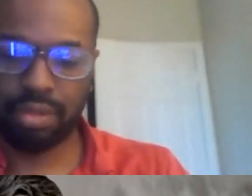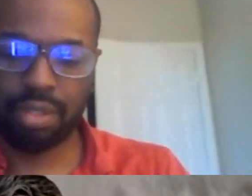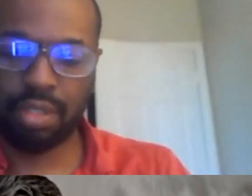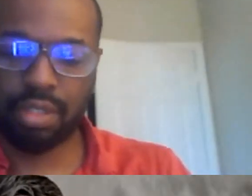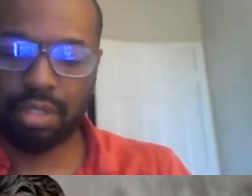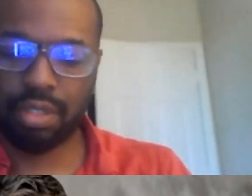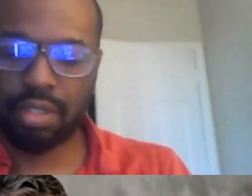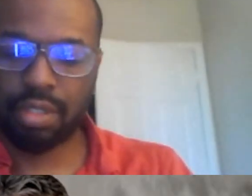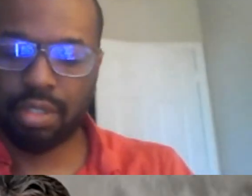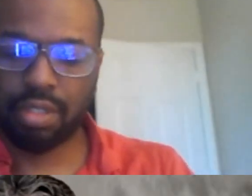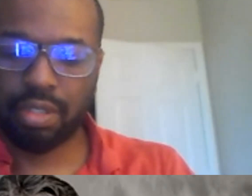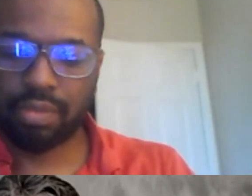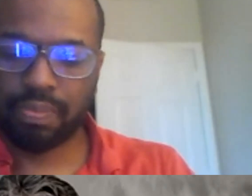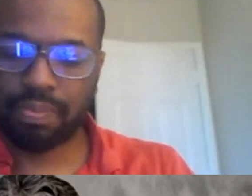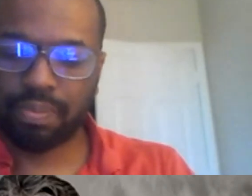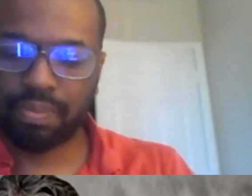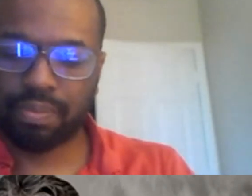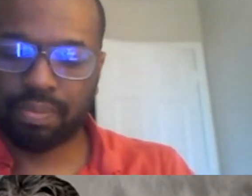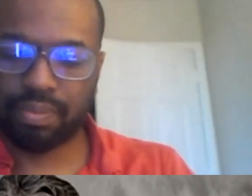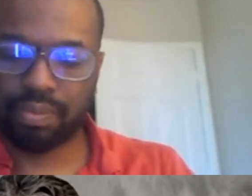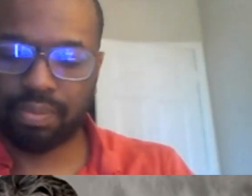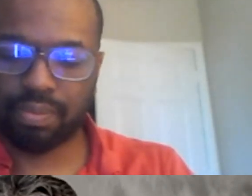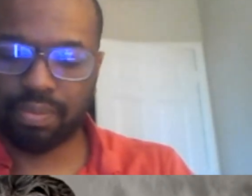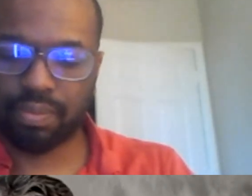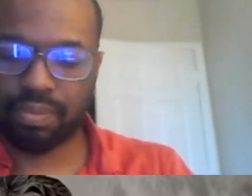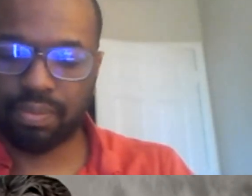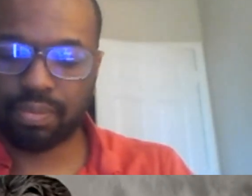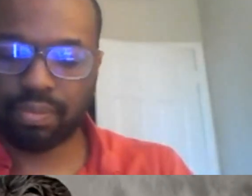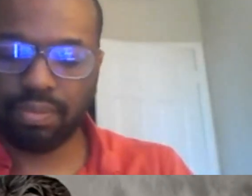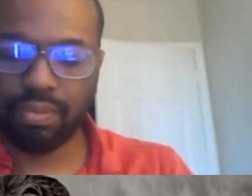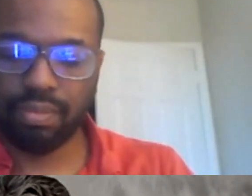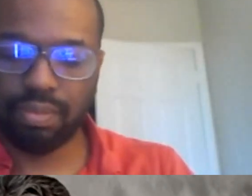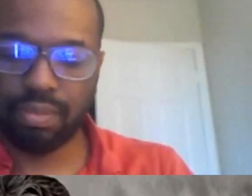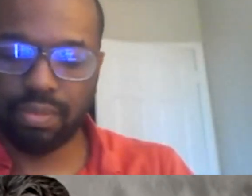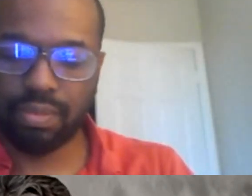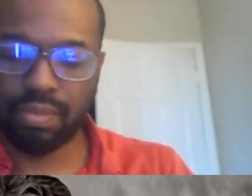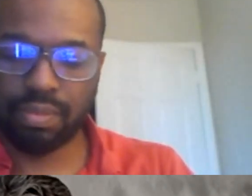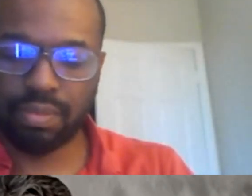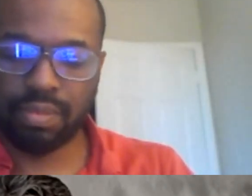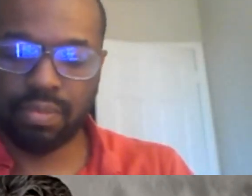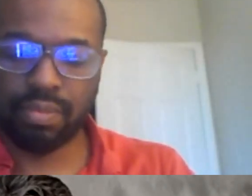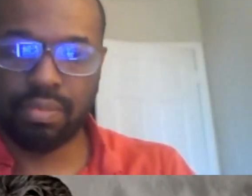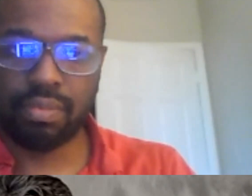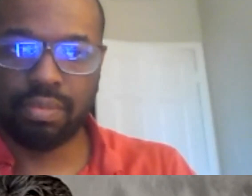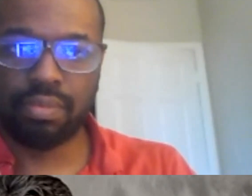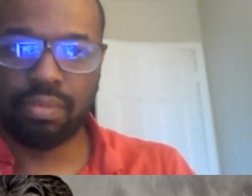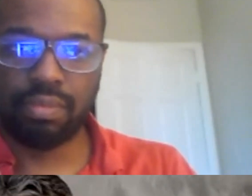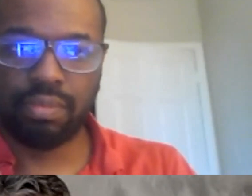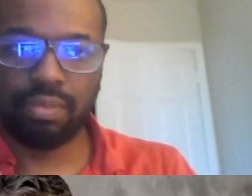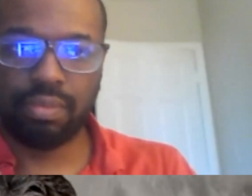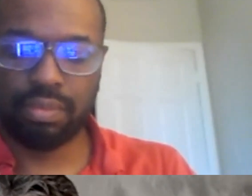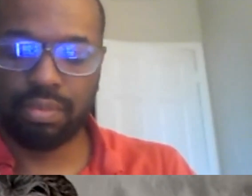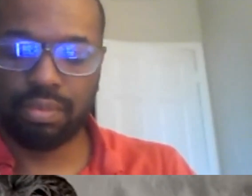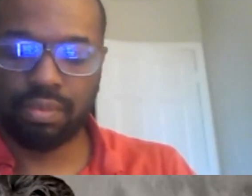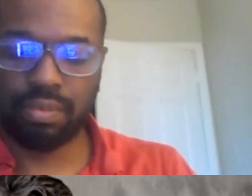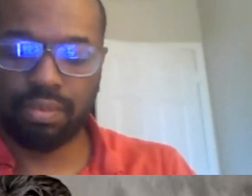us in kind of building out the field. And there are amazing tools already out there to support advocates on the ground at these different levels, whether it's